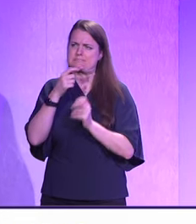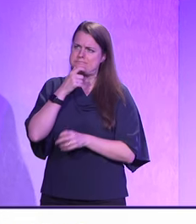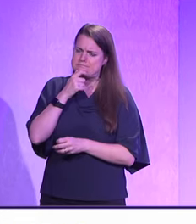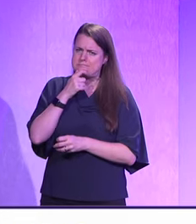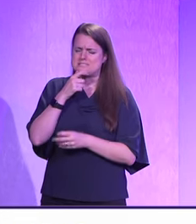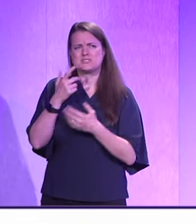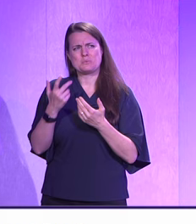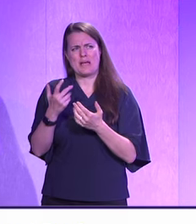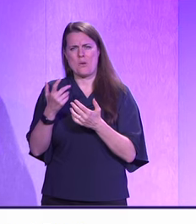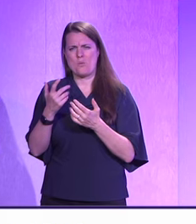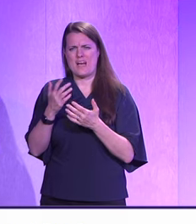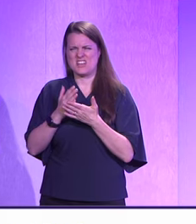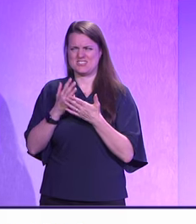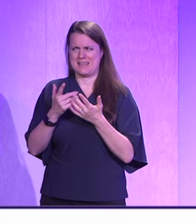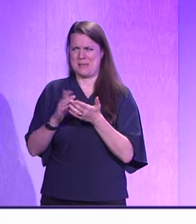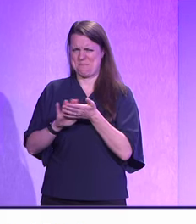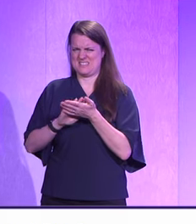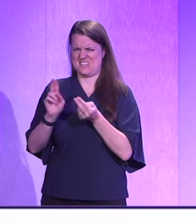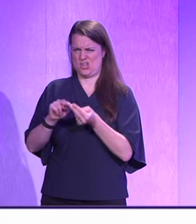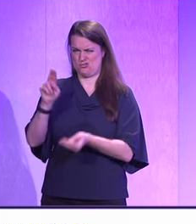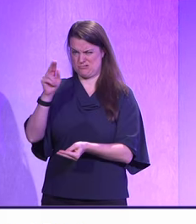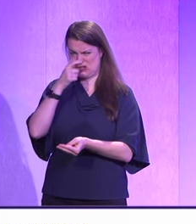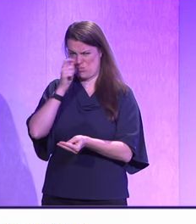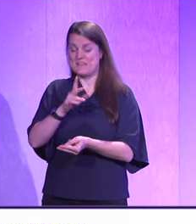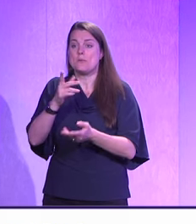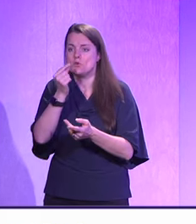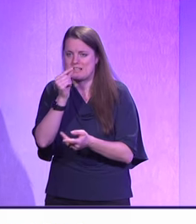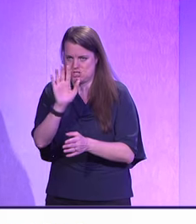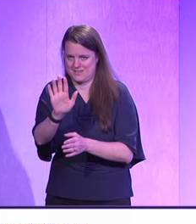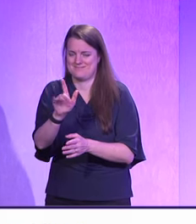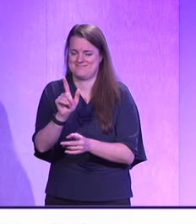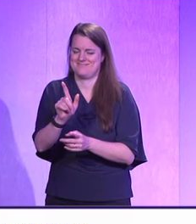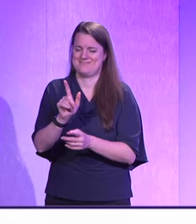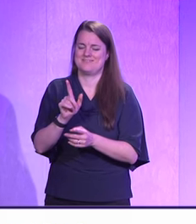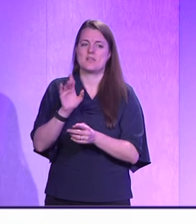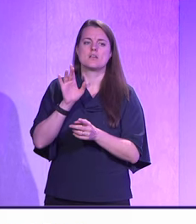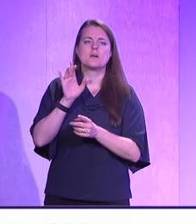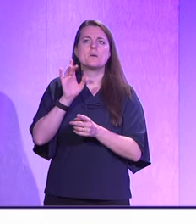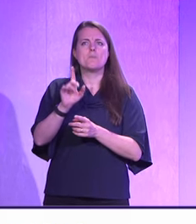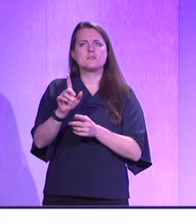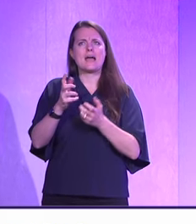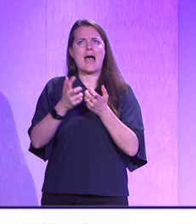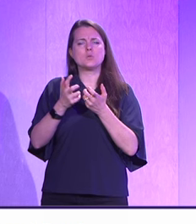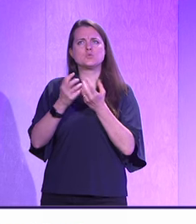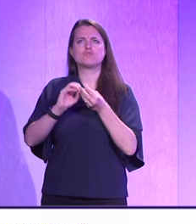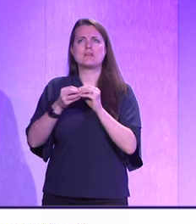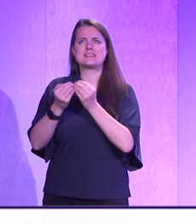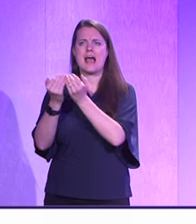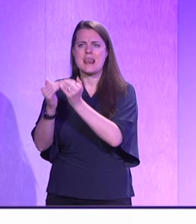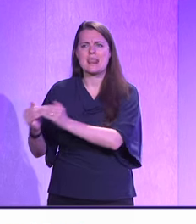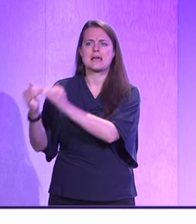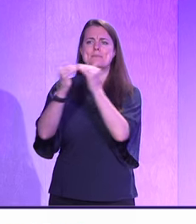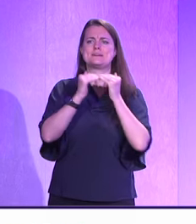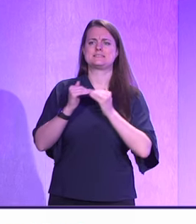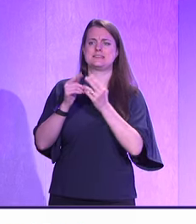got into a situation where there's actually an incredible amount of waste, potentially, if you take it too far. So how can we actually create alignment and learn from each other